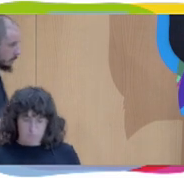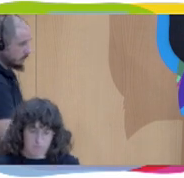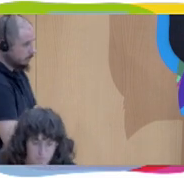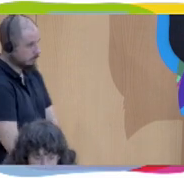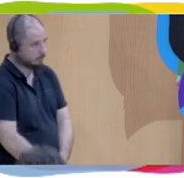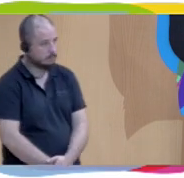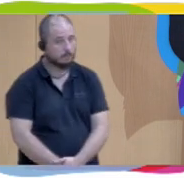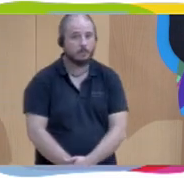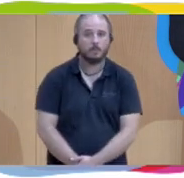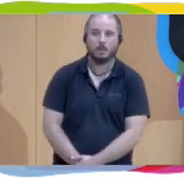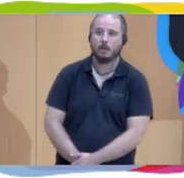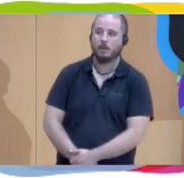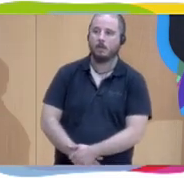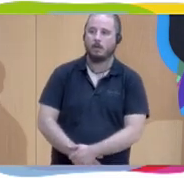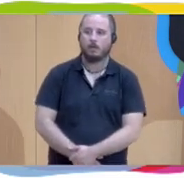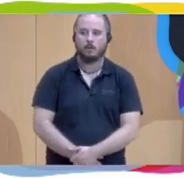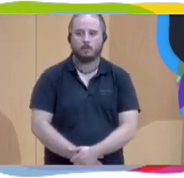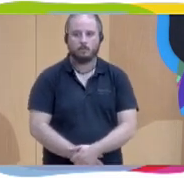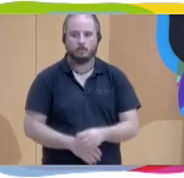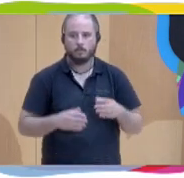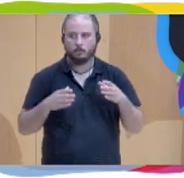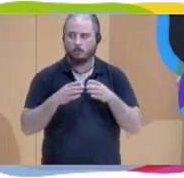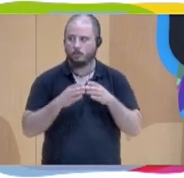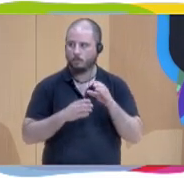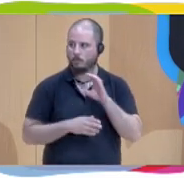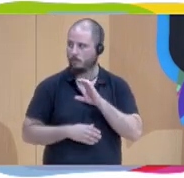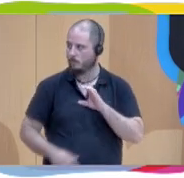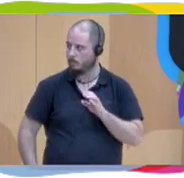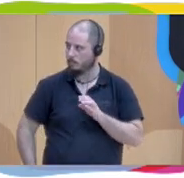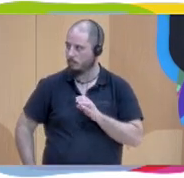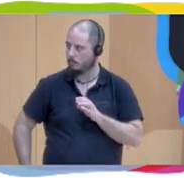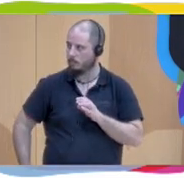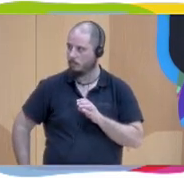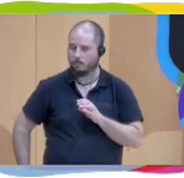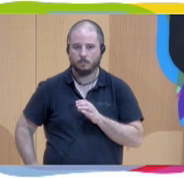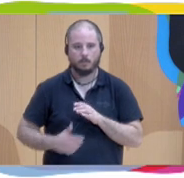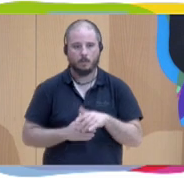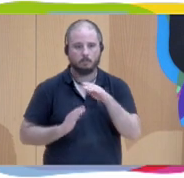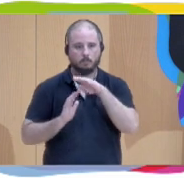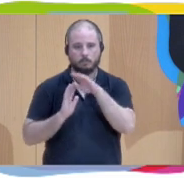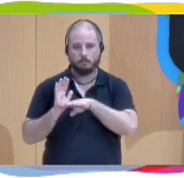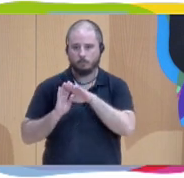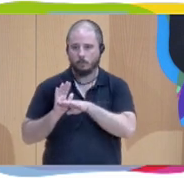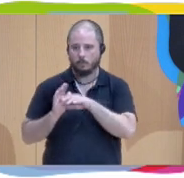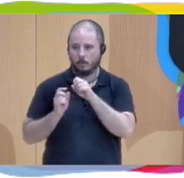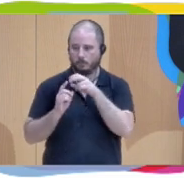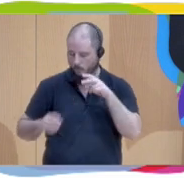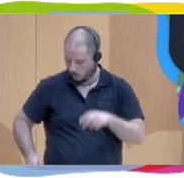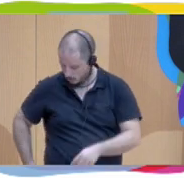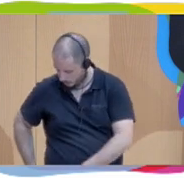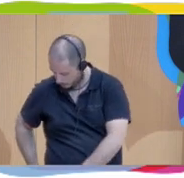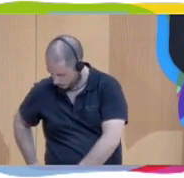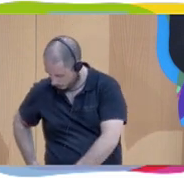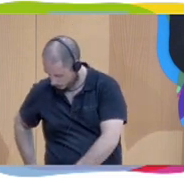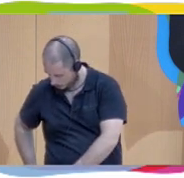the continuity of this approach in here. So how to train the new facilitators. This